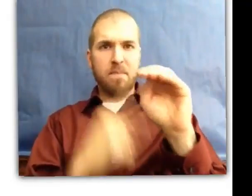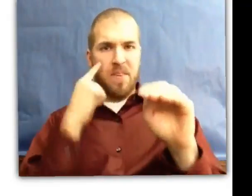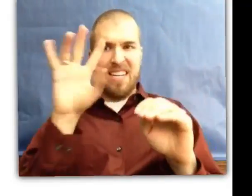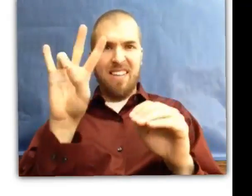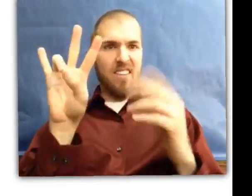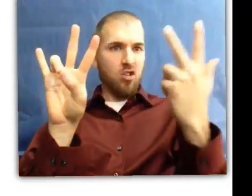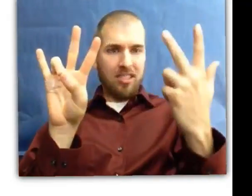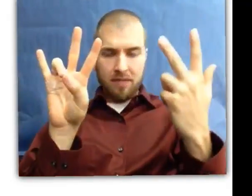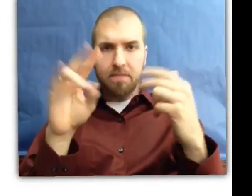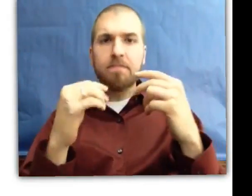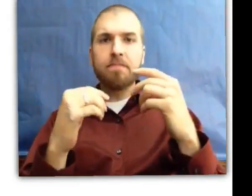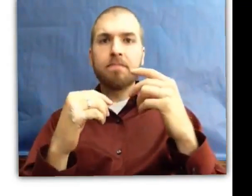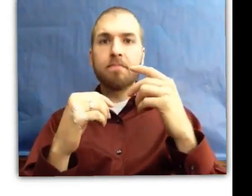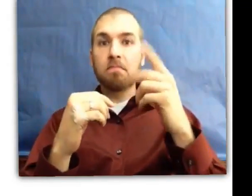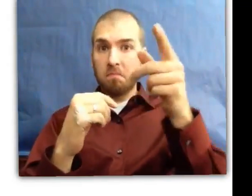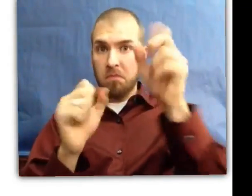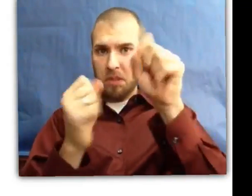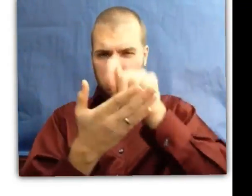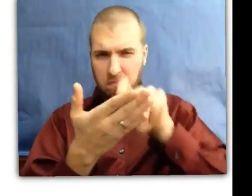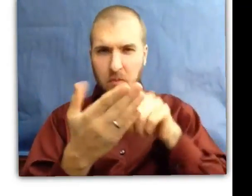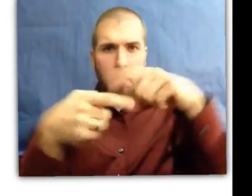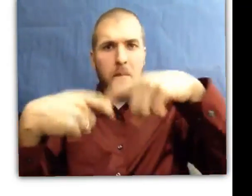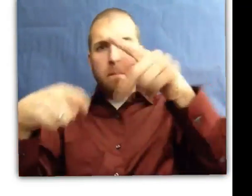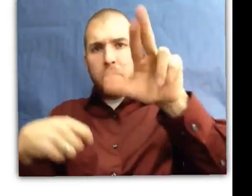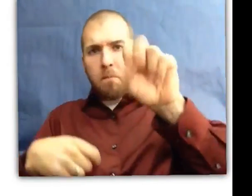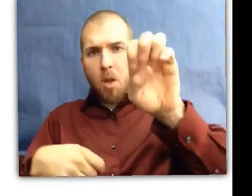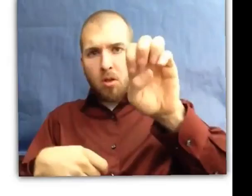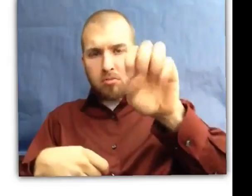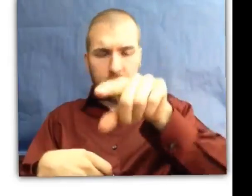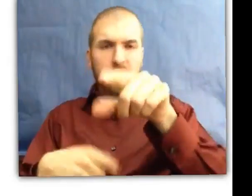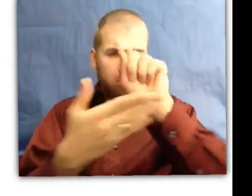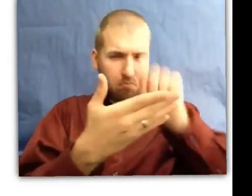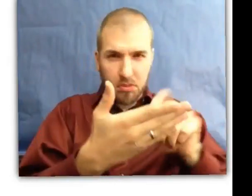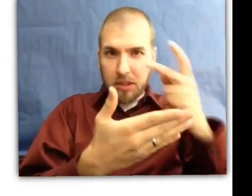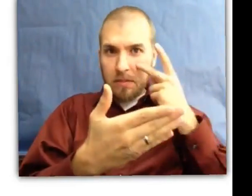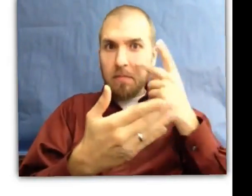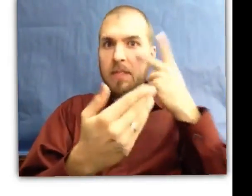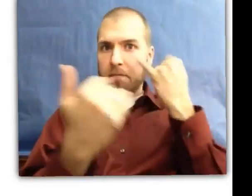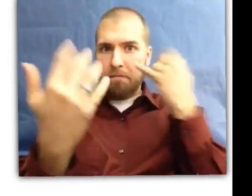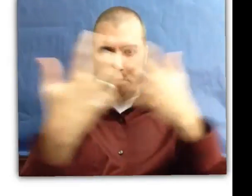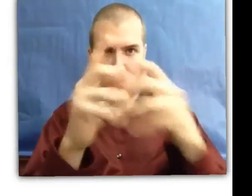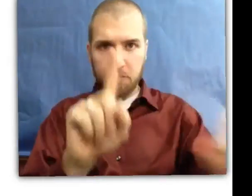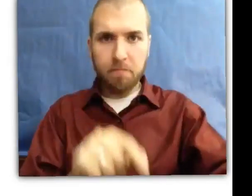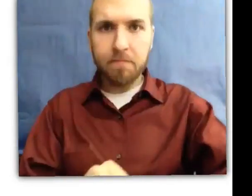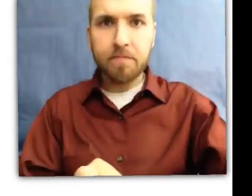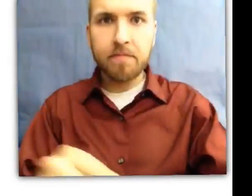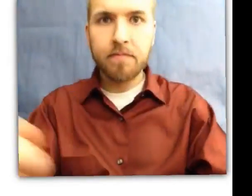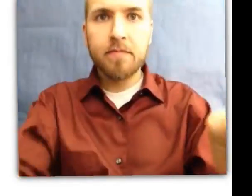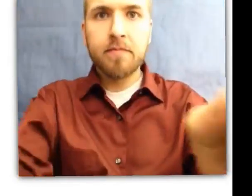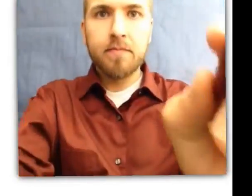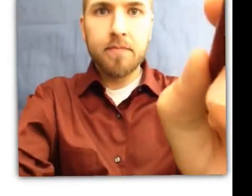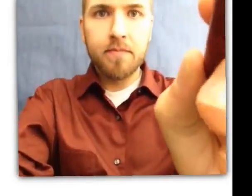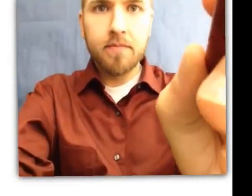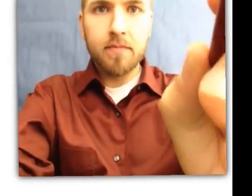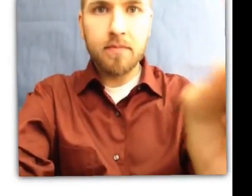So now I'm going to give you the opportunity to figure out the LCM of 7 and 3. So pause the video and write down your answers and see if they match